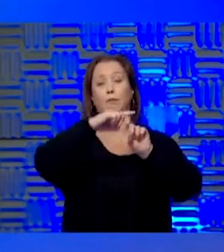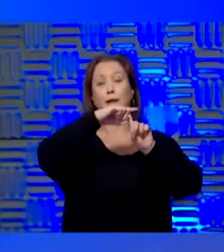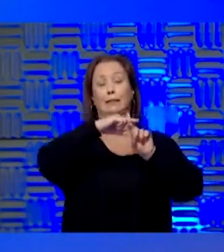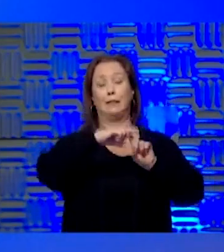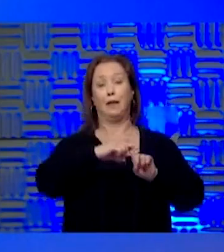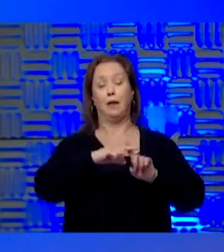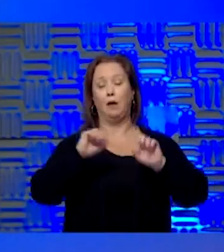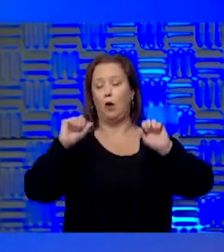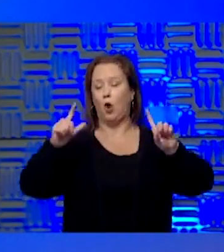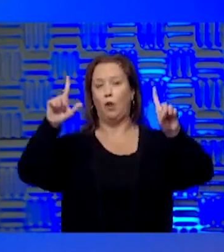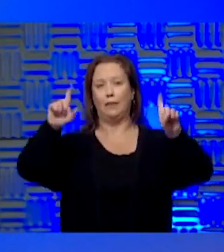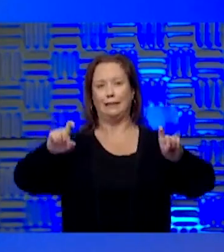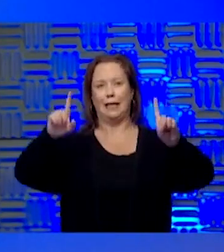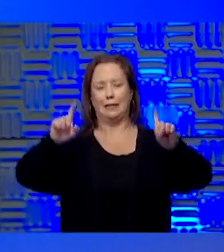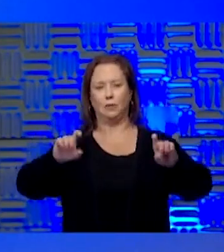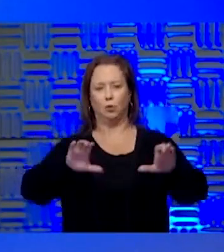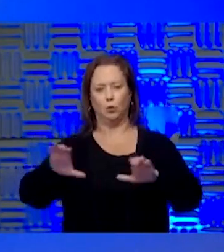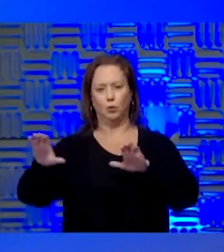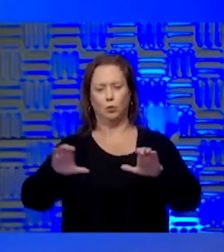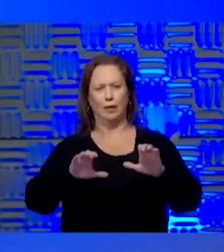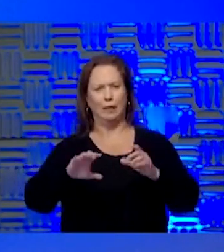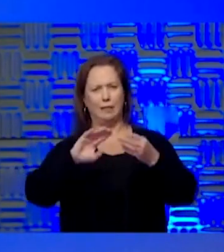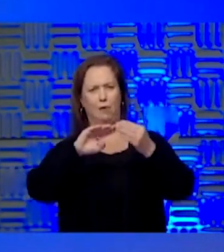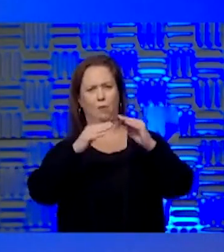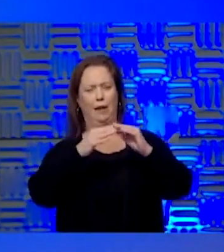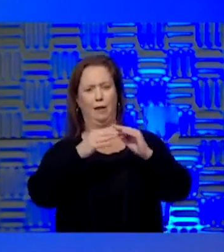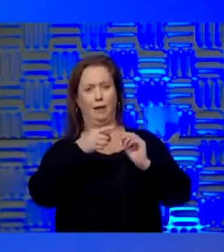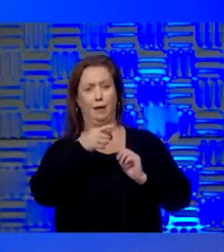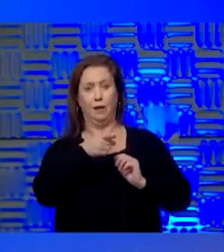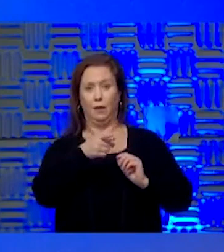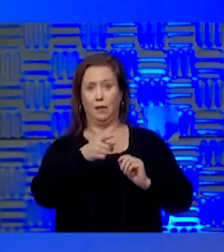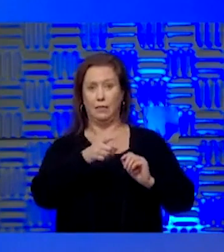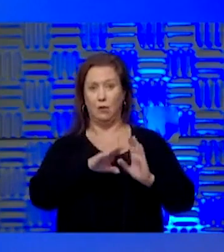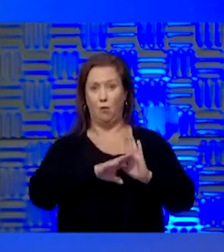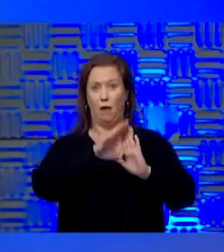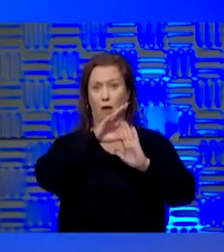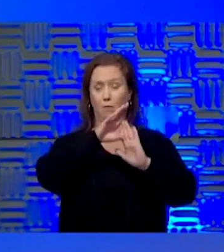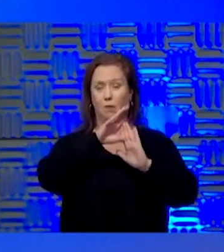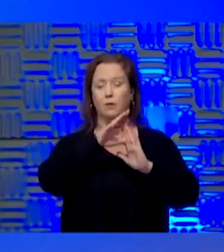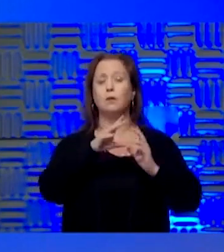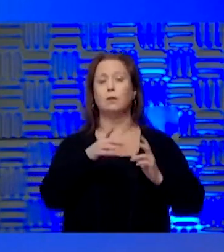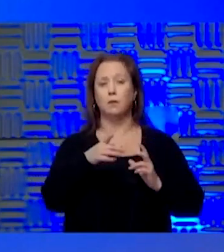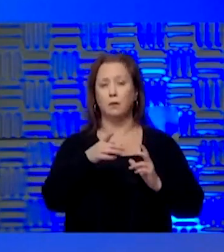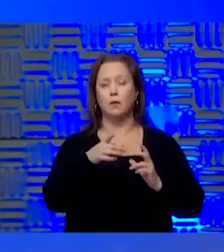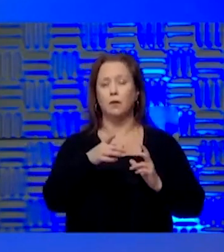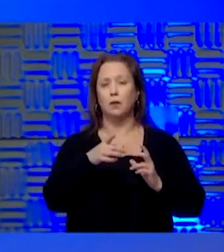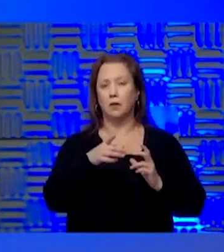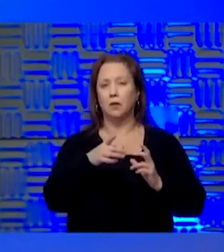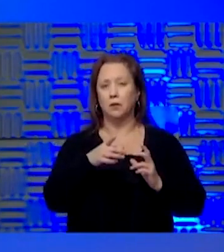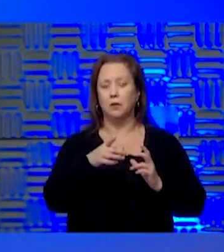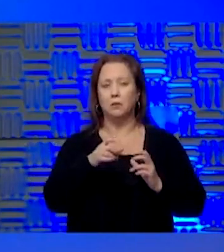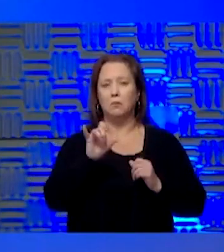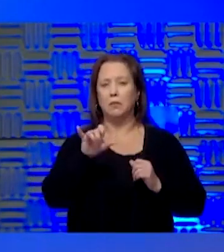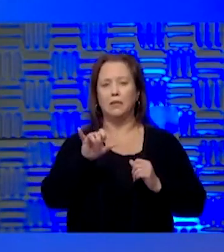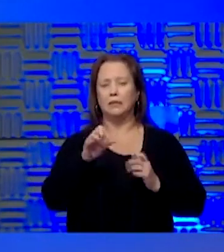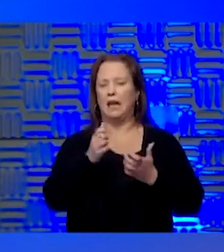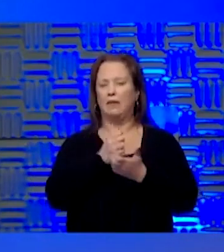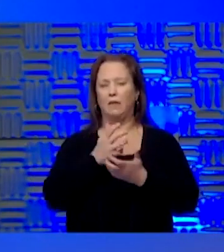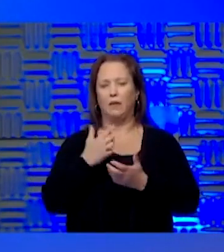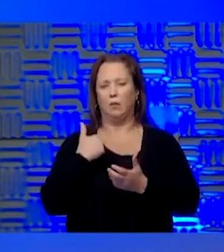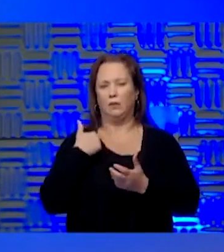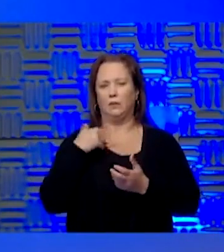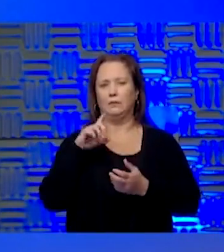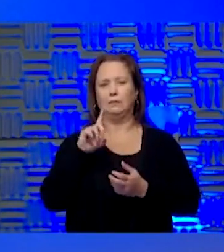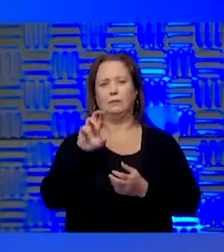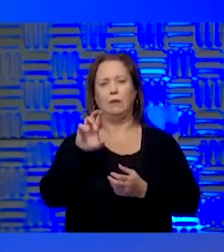So all the tests that we're doing, we're looking at what is that rate as well, and is that rate going up? But that just goes to everything that Dr. Stites was